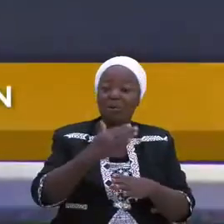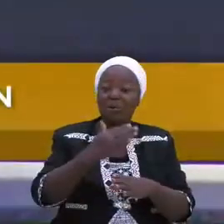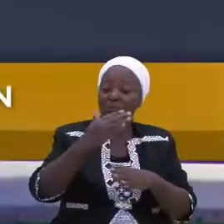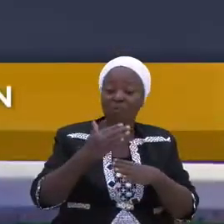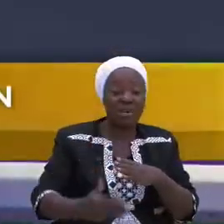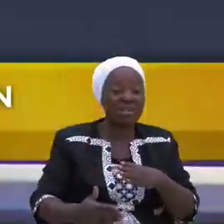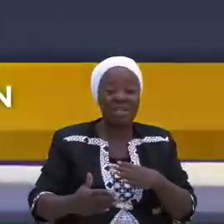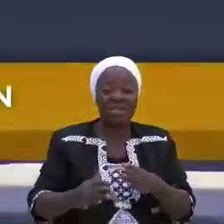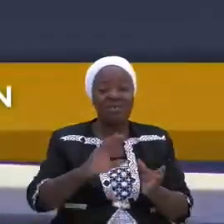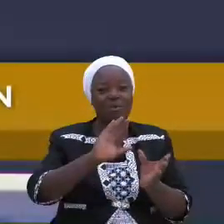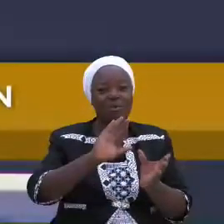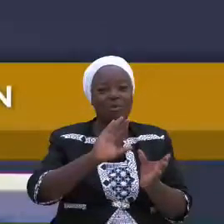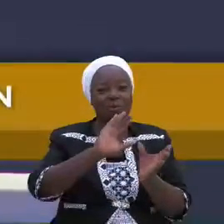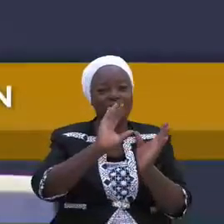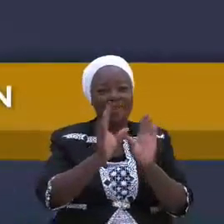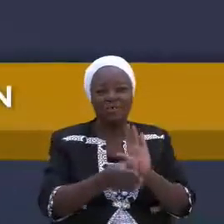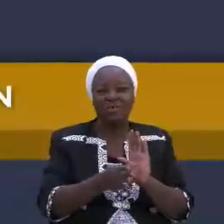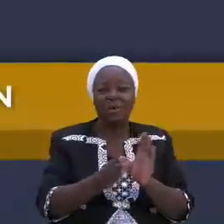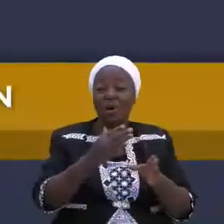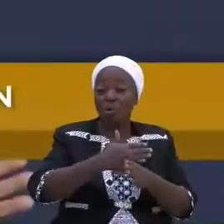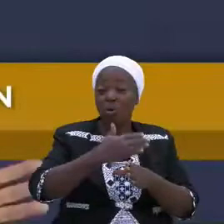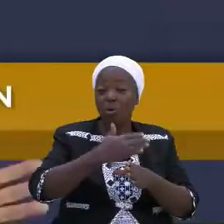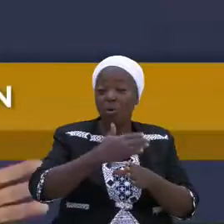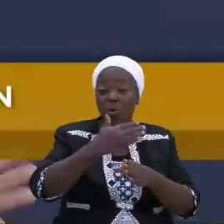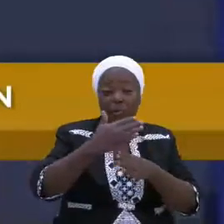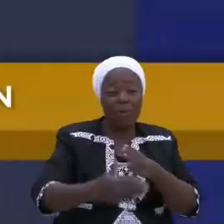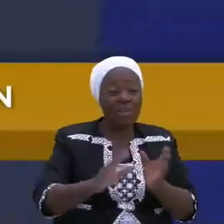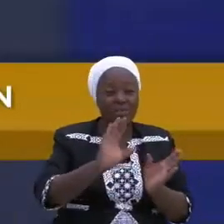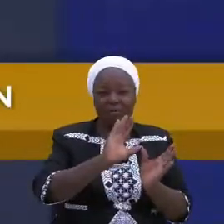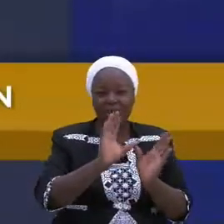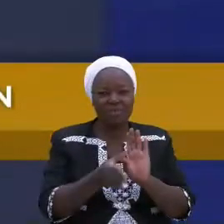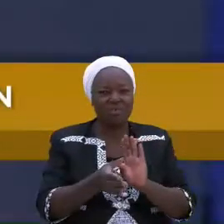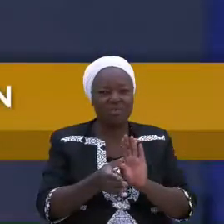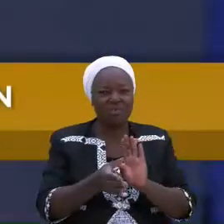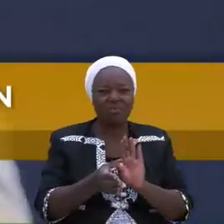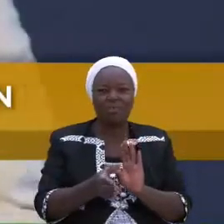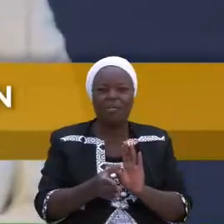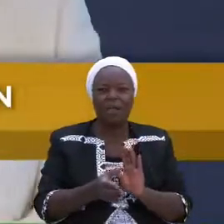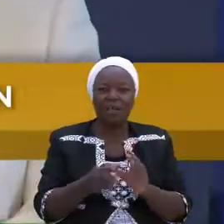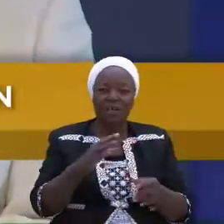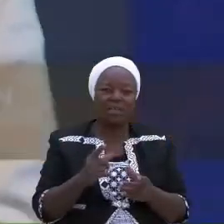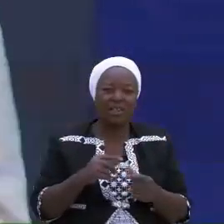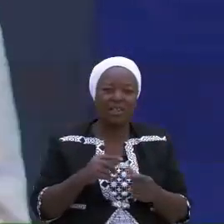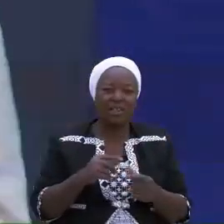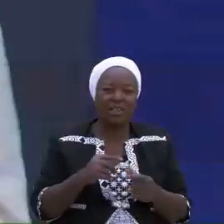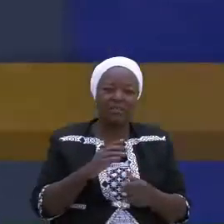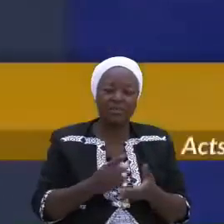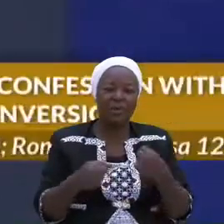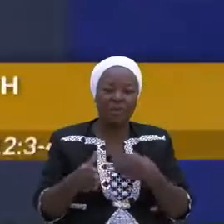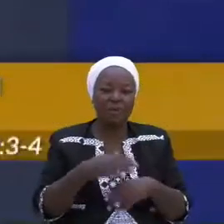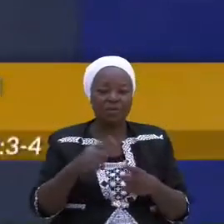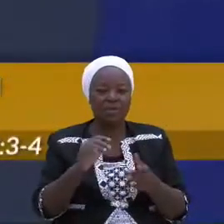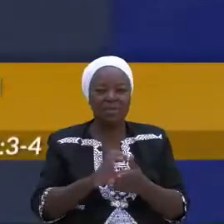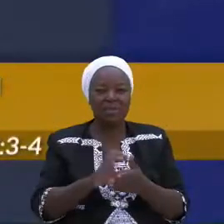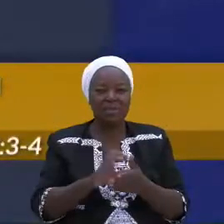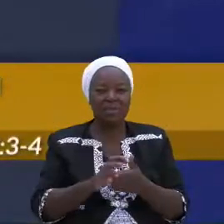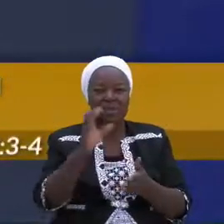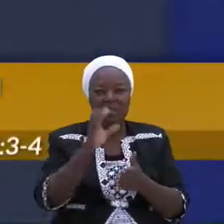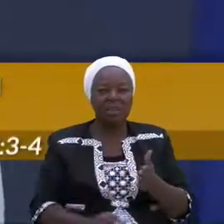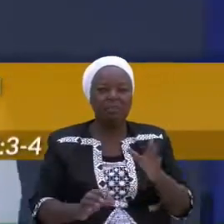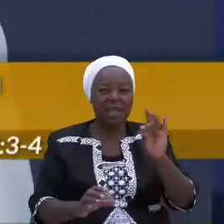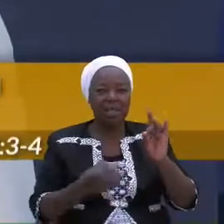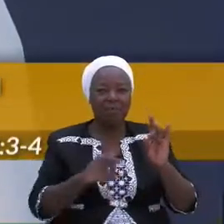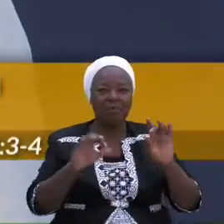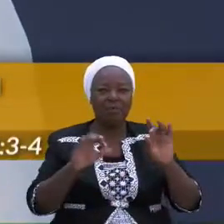conversion if you come back to chapter eight of acts was age and there